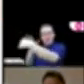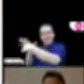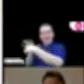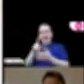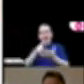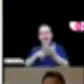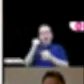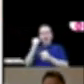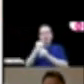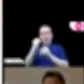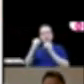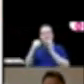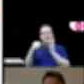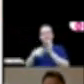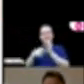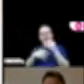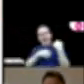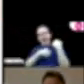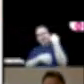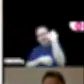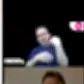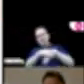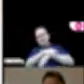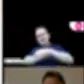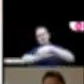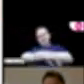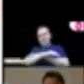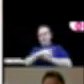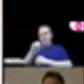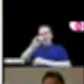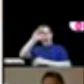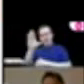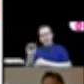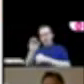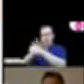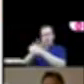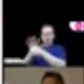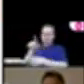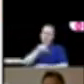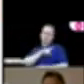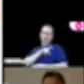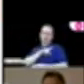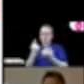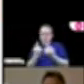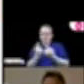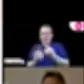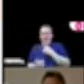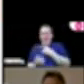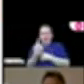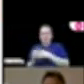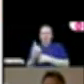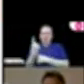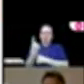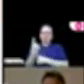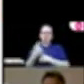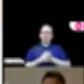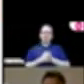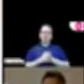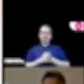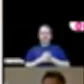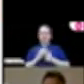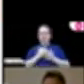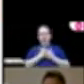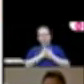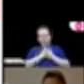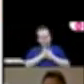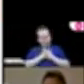the change and fight for change, especially in African countries, because there's something that is happening there. And they always believe that, oh, if